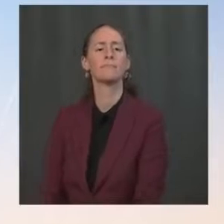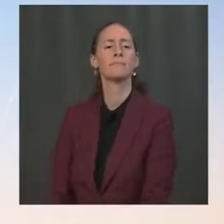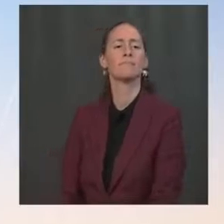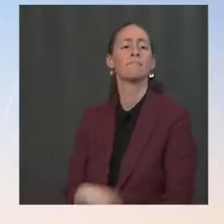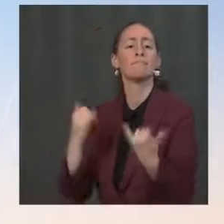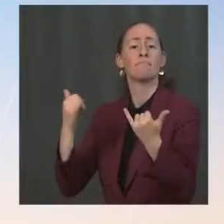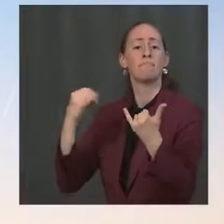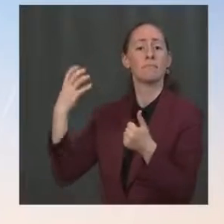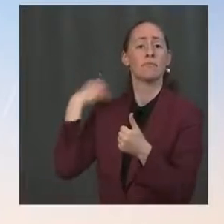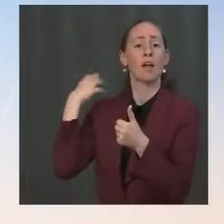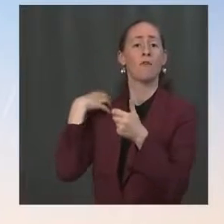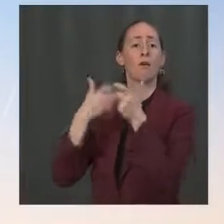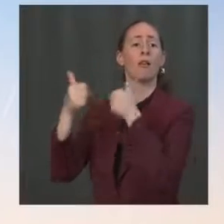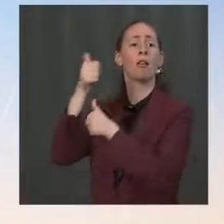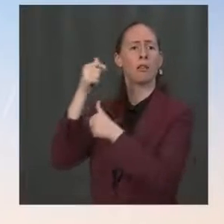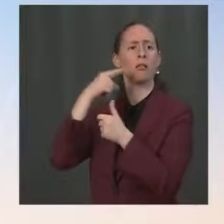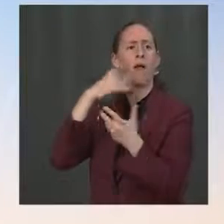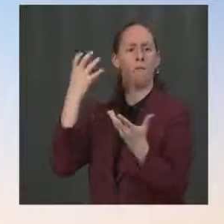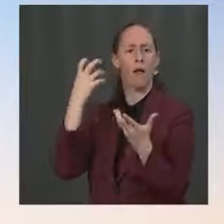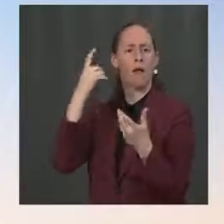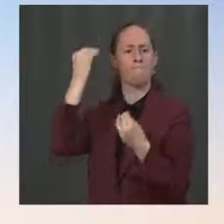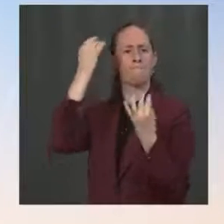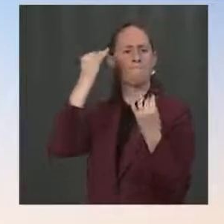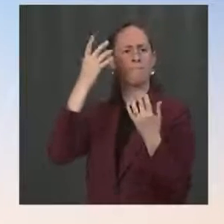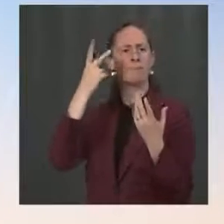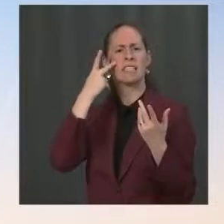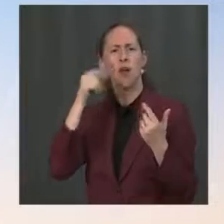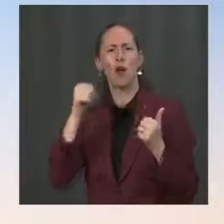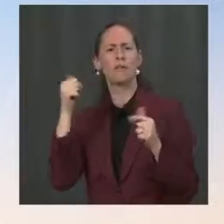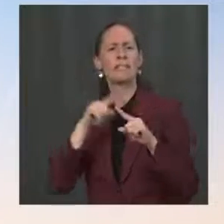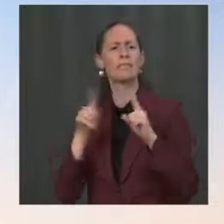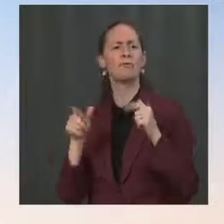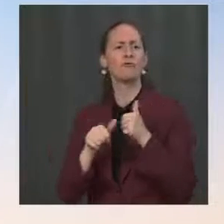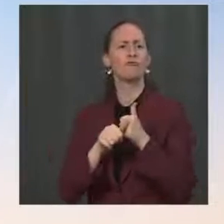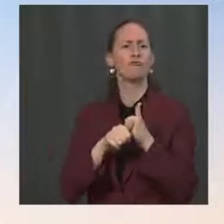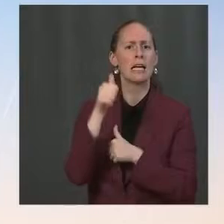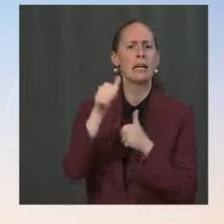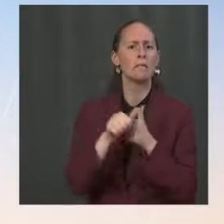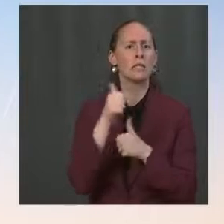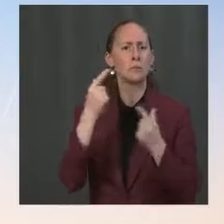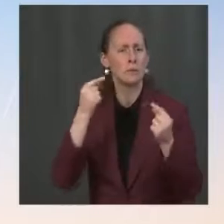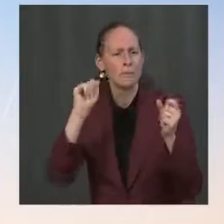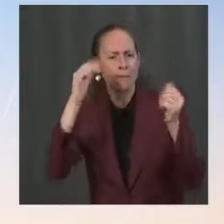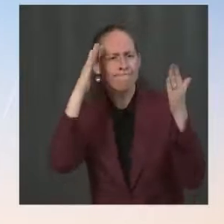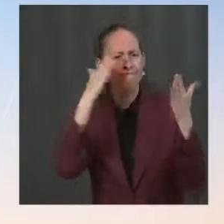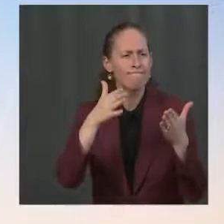other active threats to U.S. service members there on the ground. Are all the